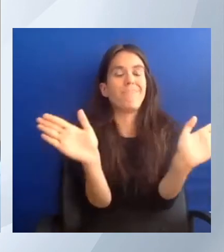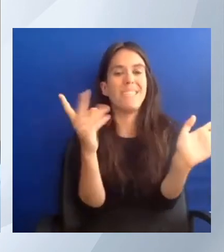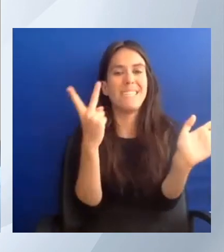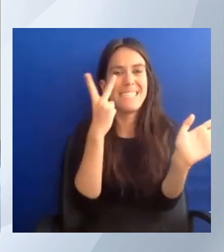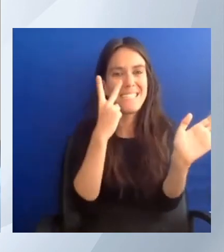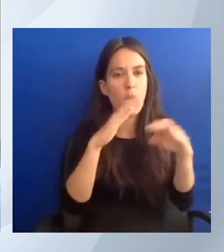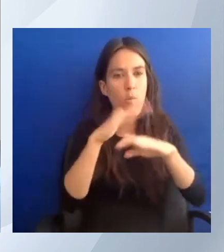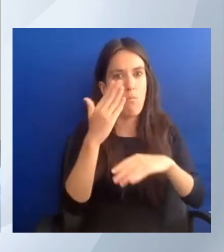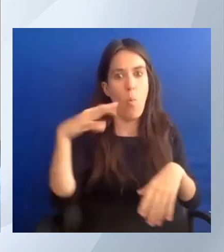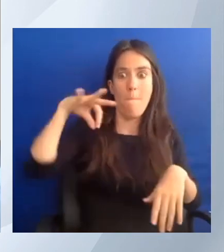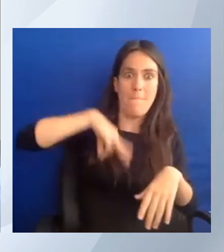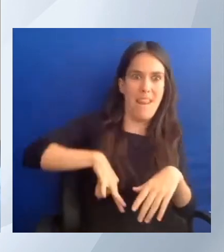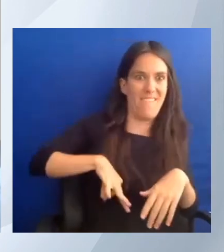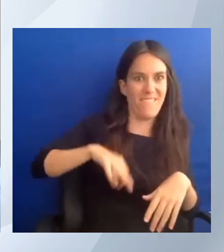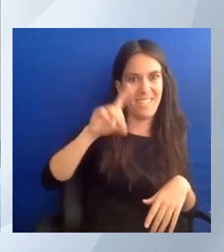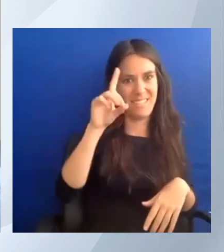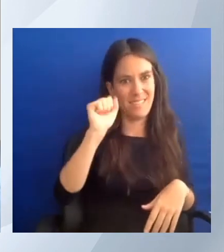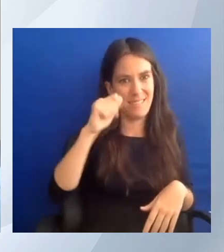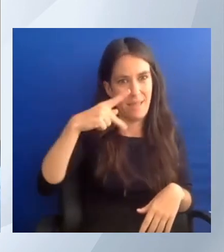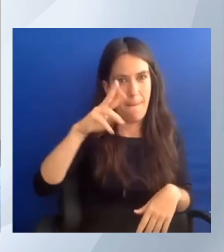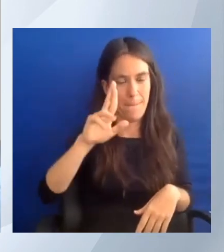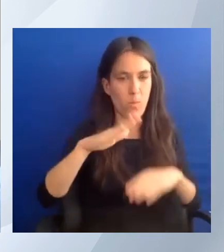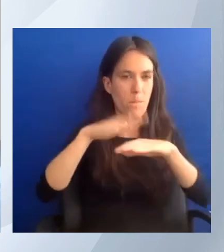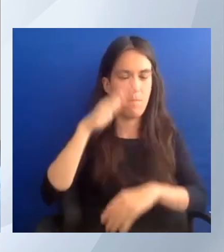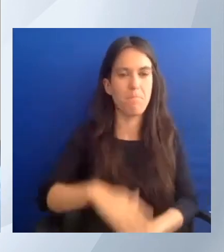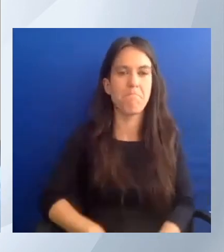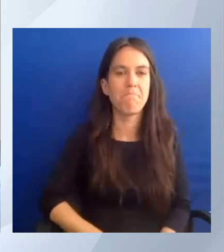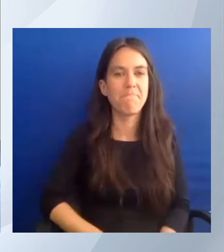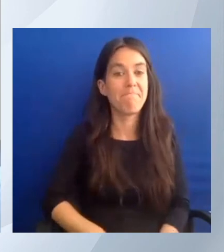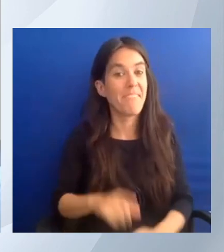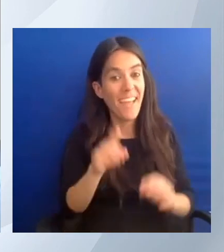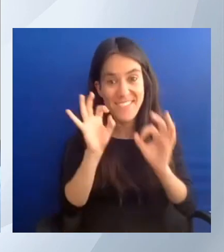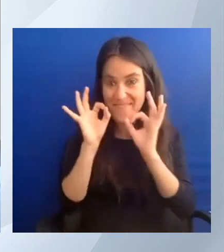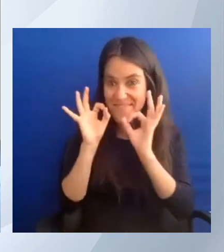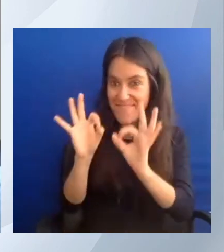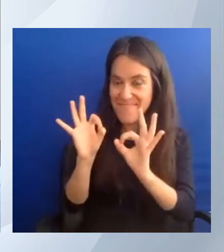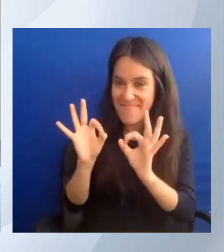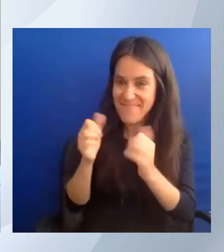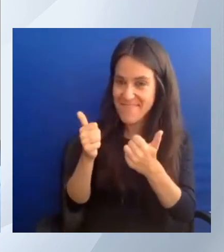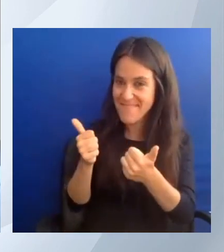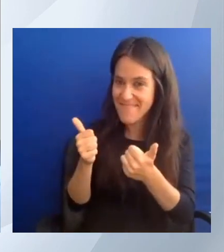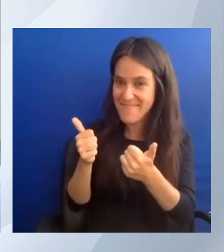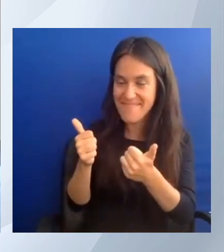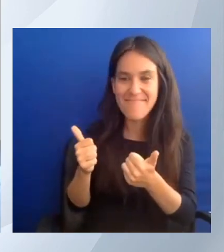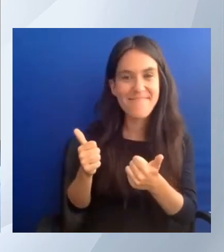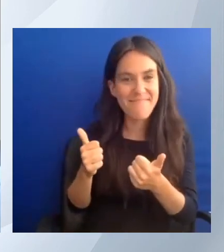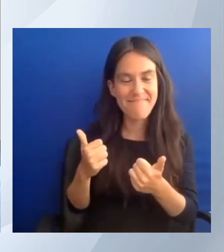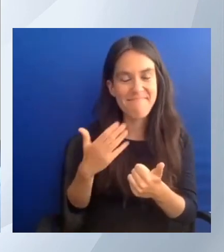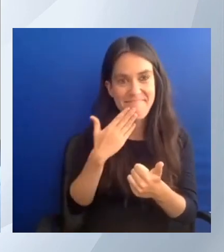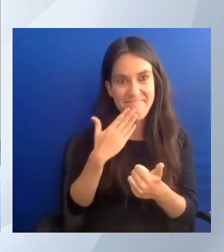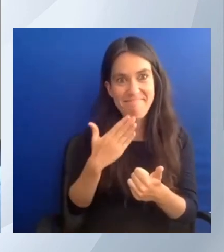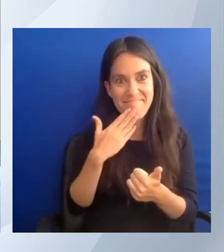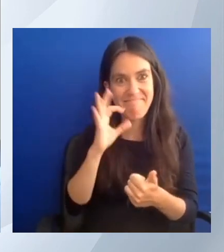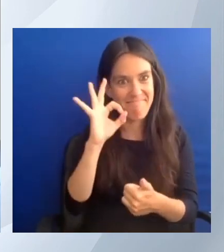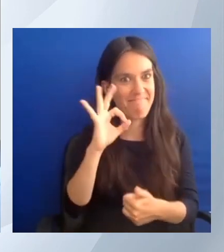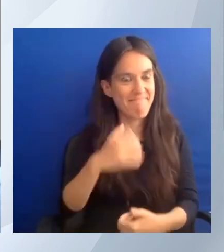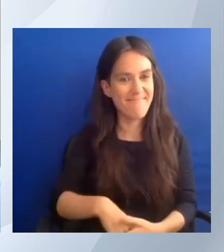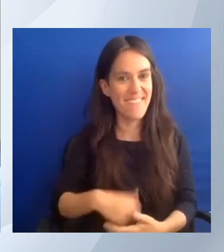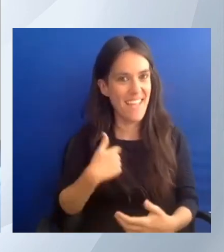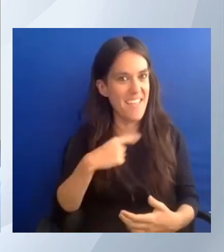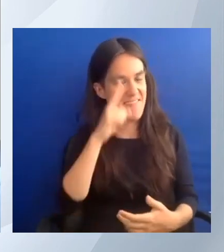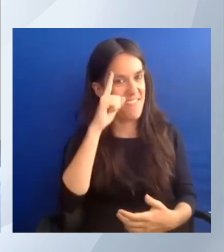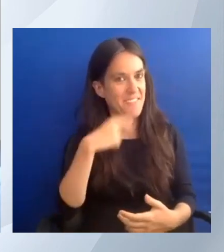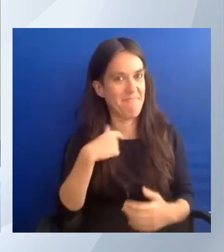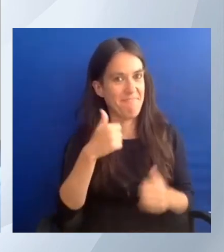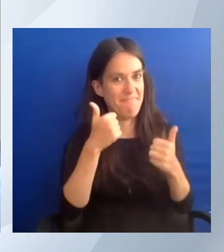of Dapr. Oh, cool. Well, that's something to check out very soon then. I'm sure that we have